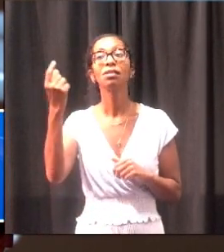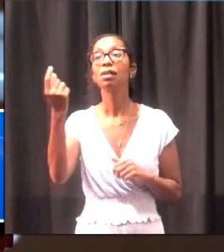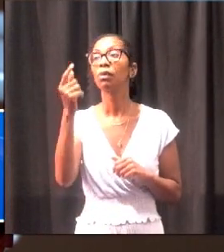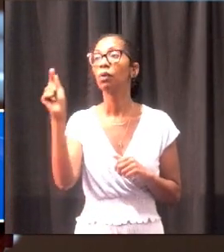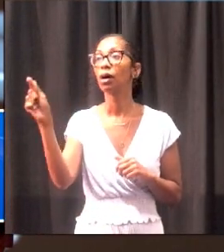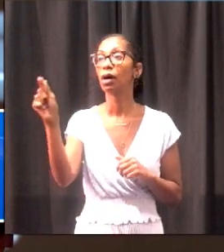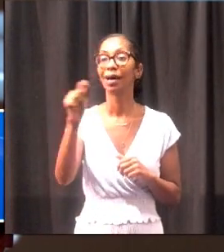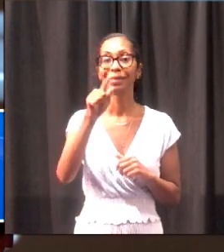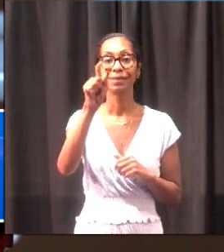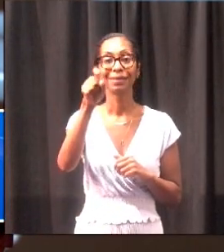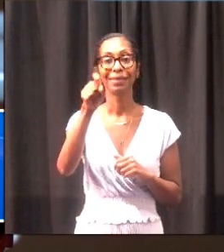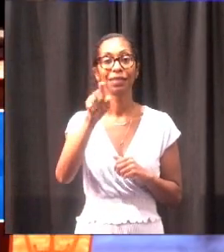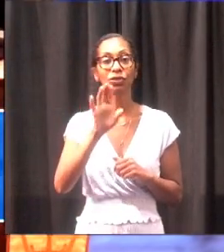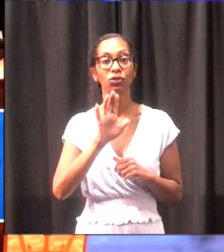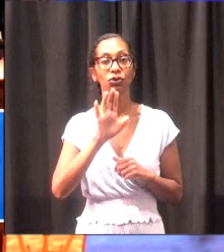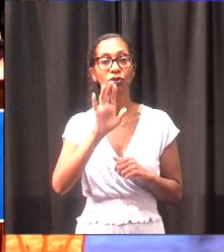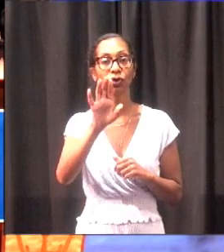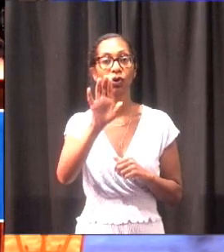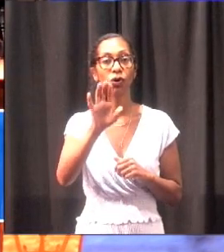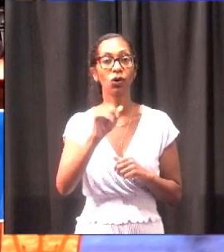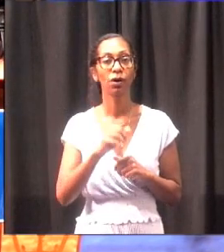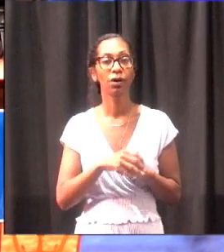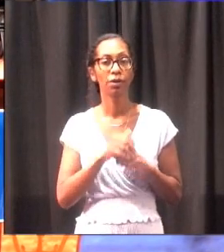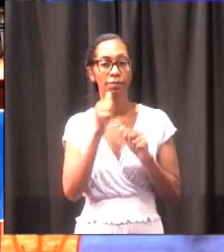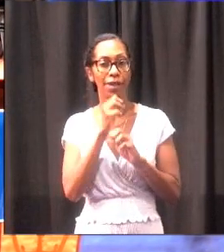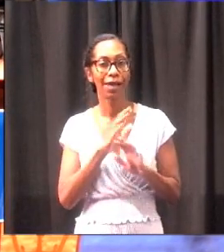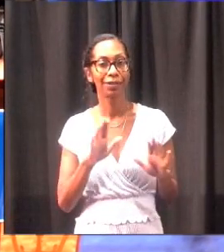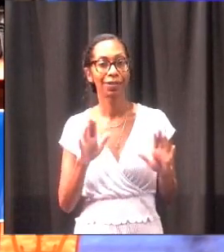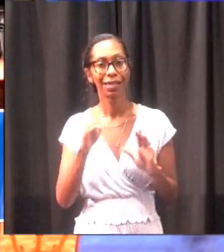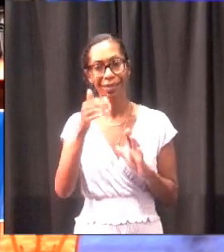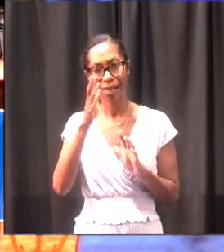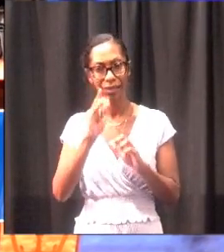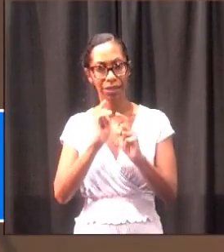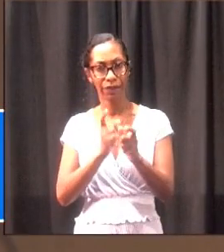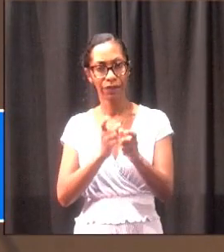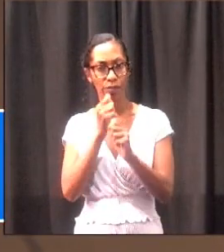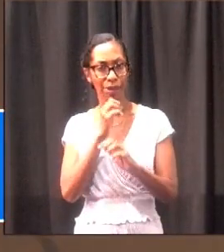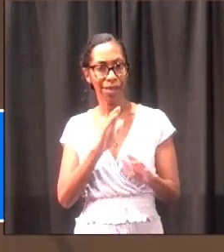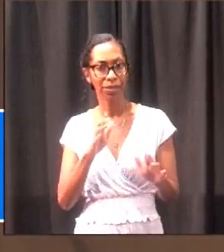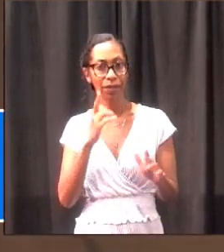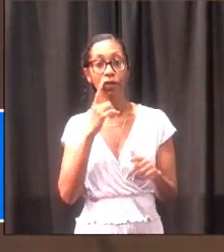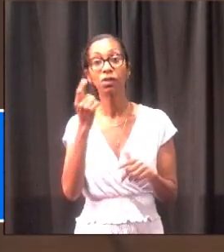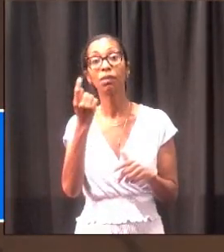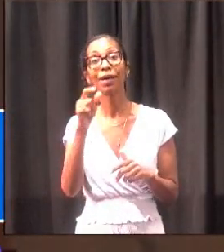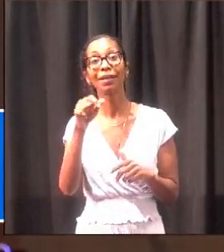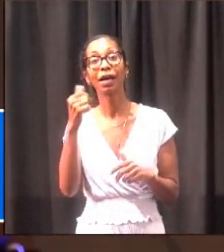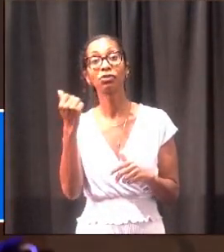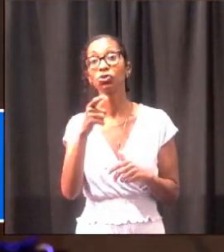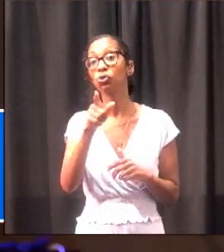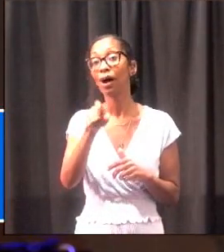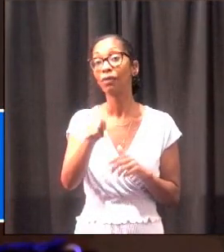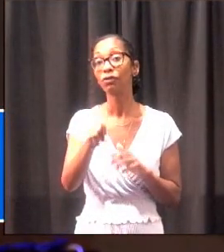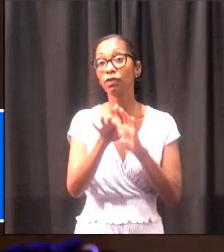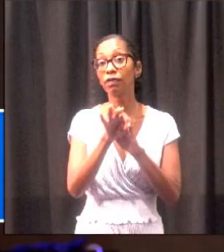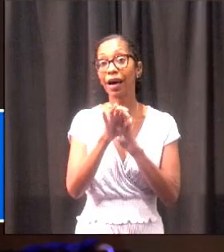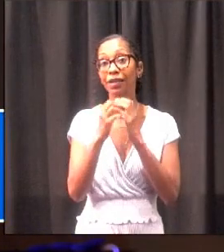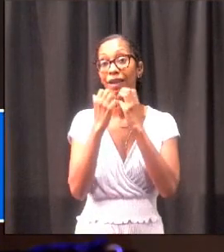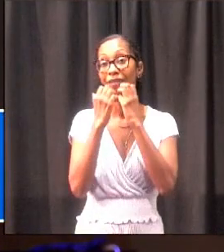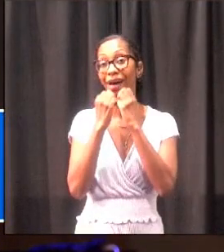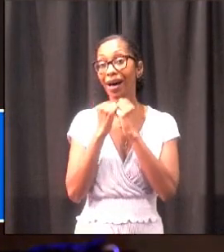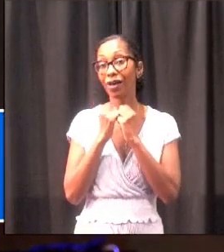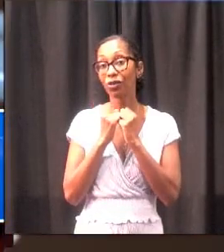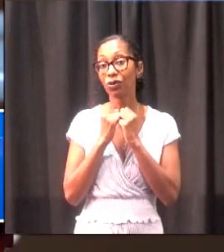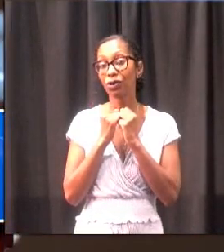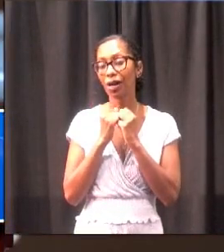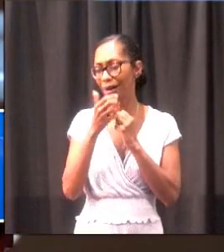Someone needs what God has placed in you. And listen, you got to find value in it,